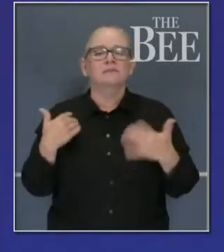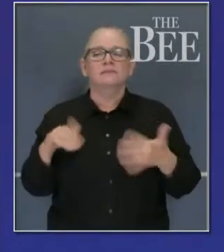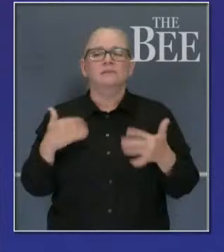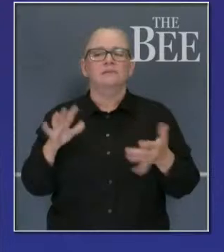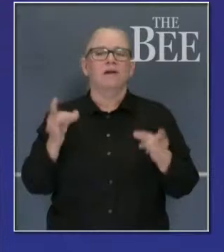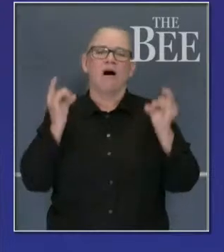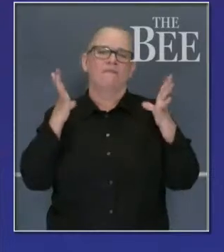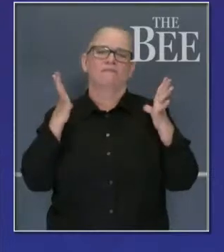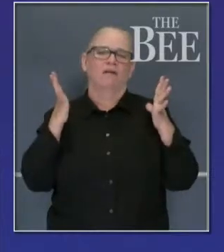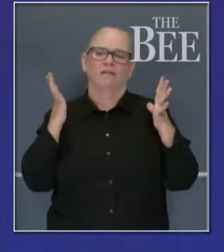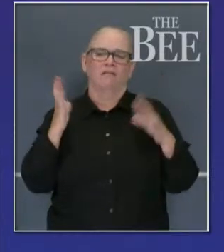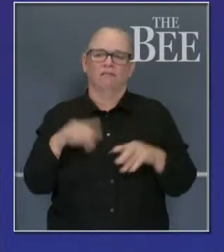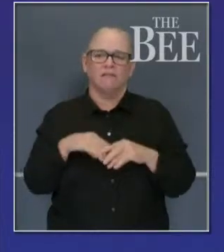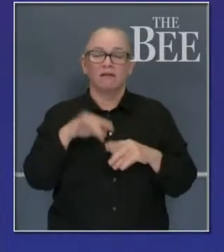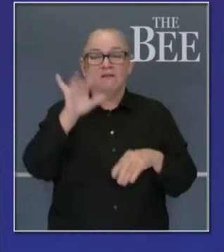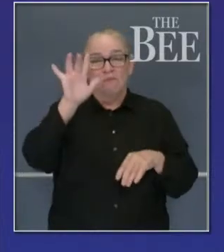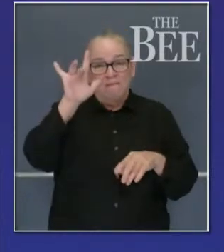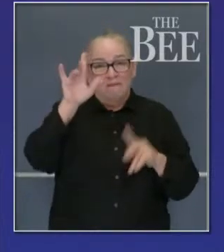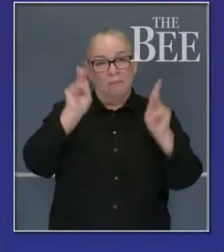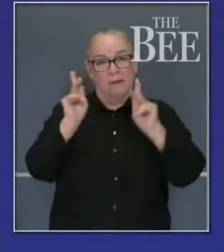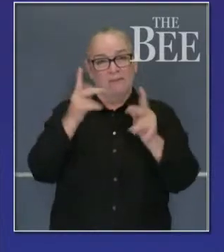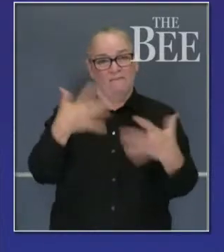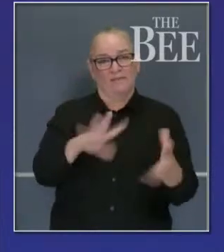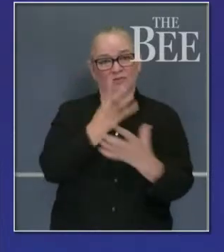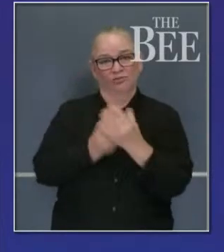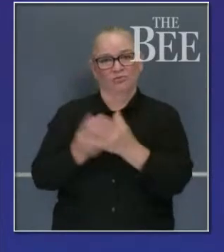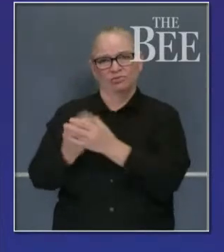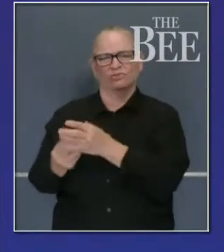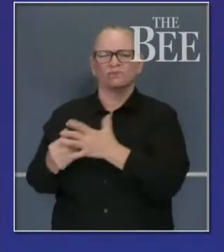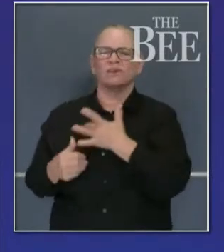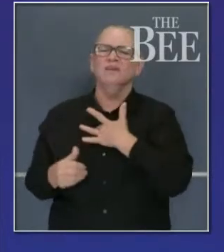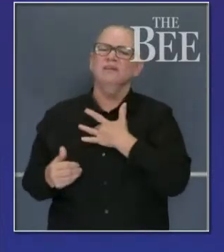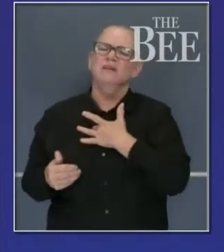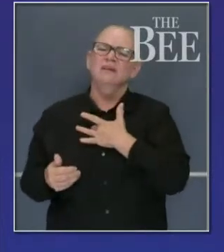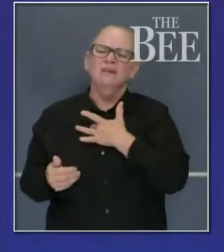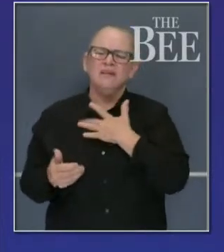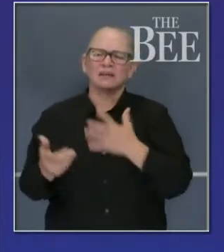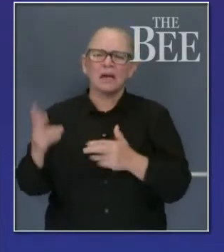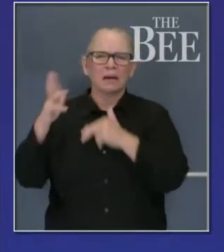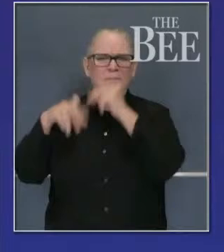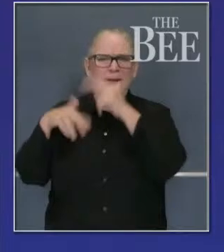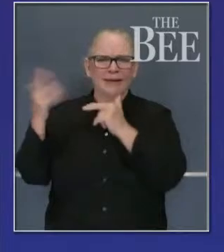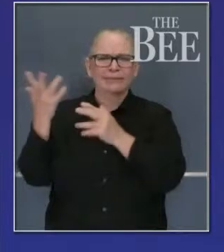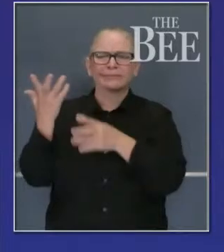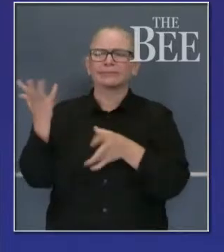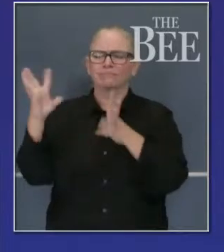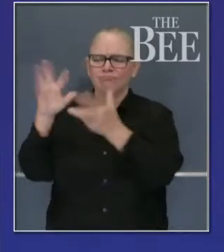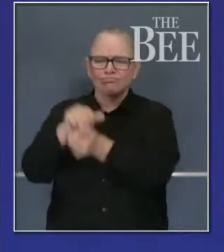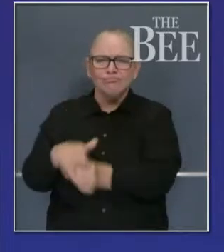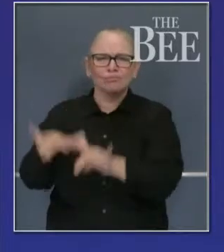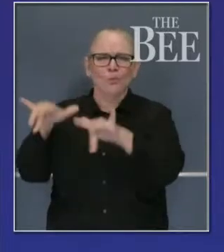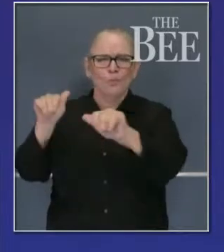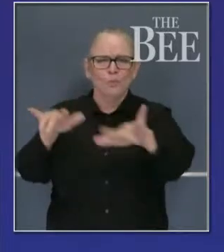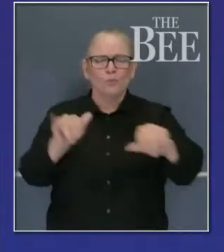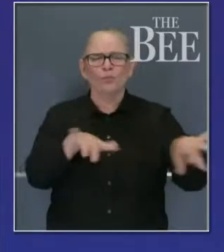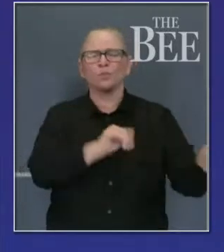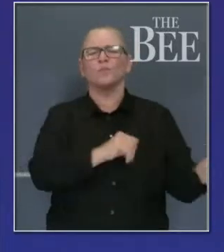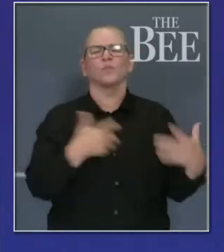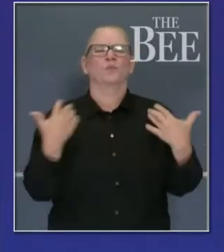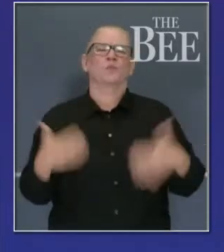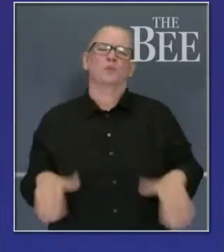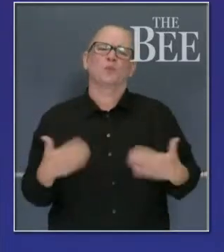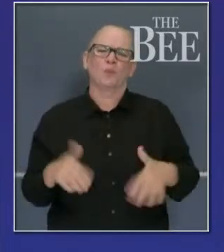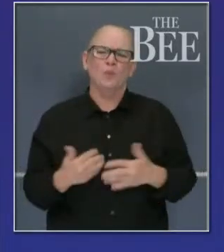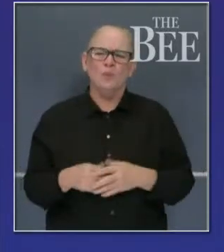loss of 25 lives and thousands of structures. Again, unprecedented number of lightning strikes. Of